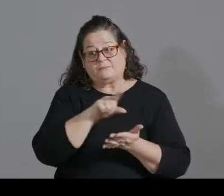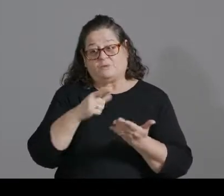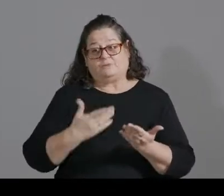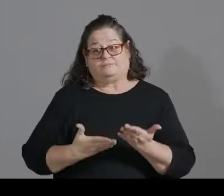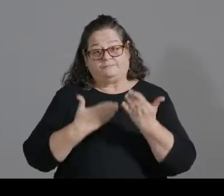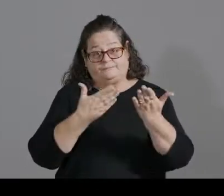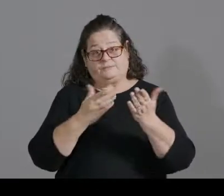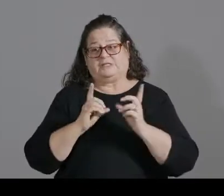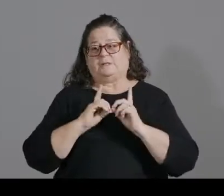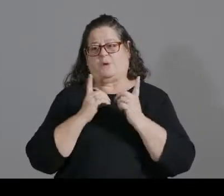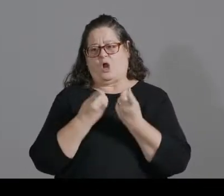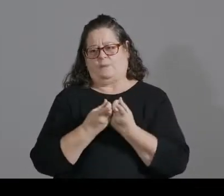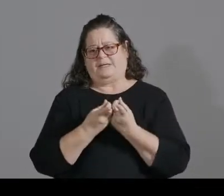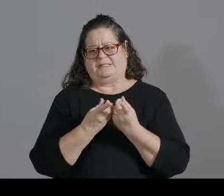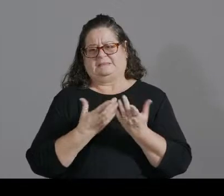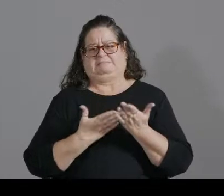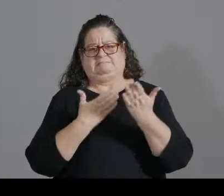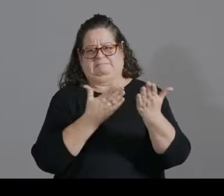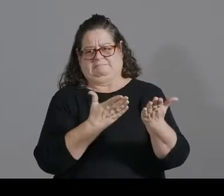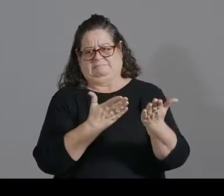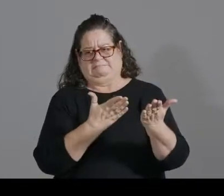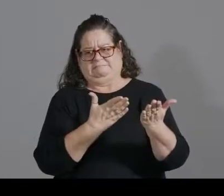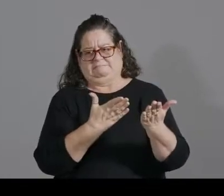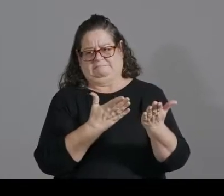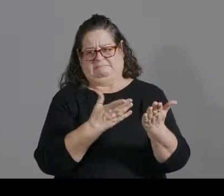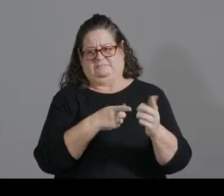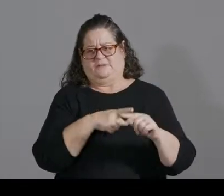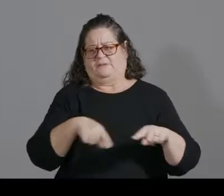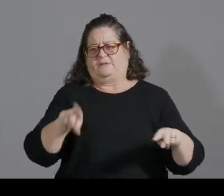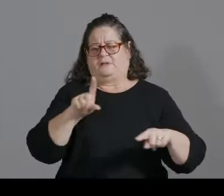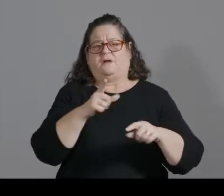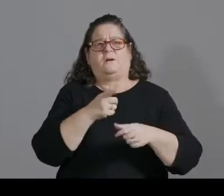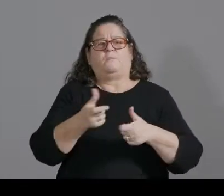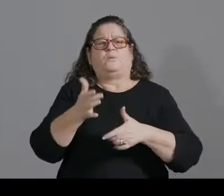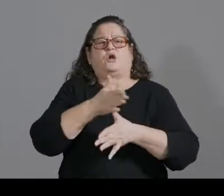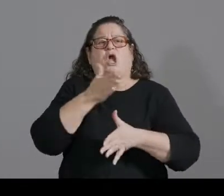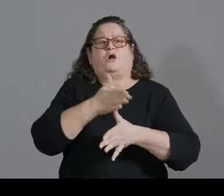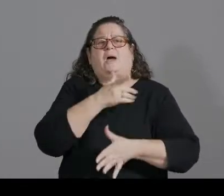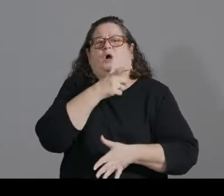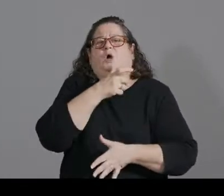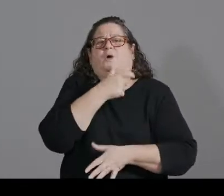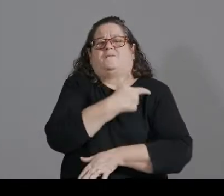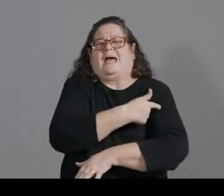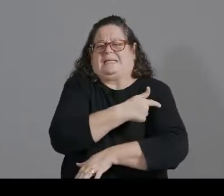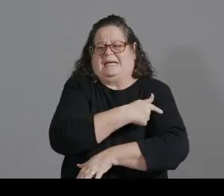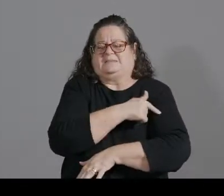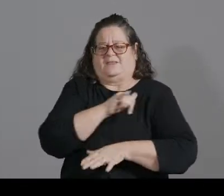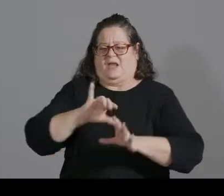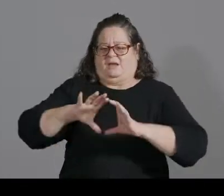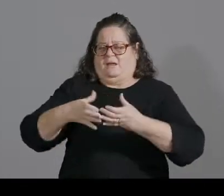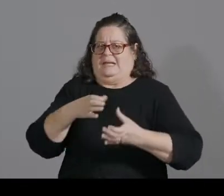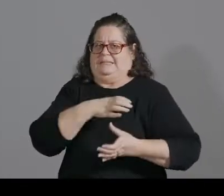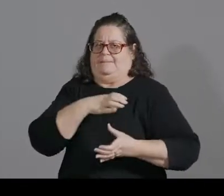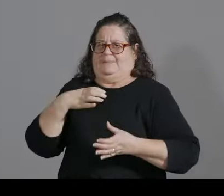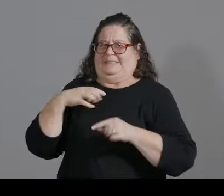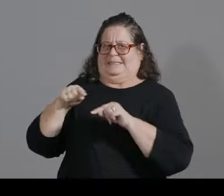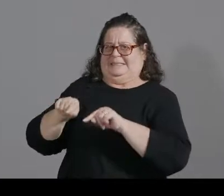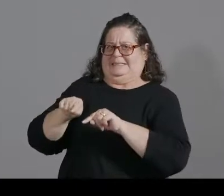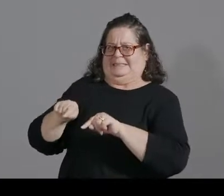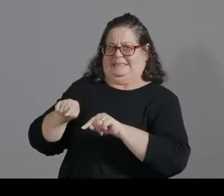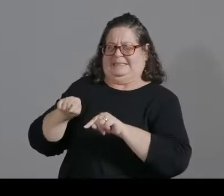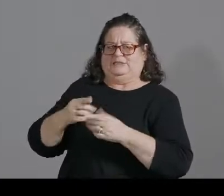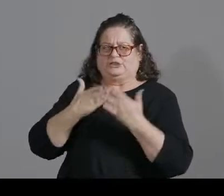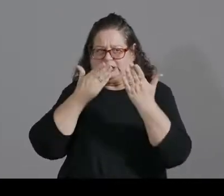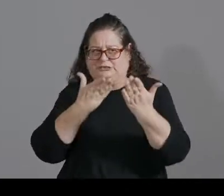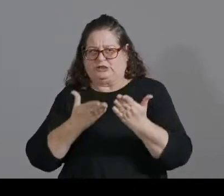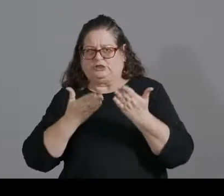Vaccine and Antiviral Prioritization Advisory Committee, and that's intended to protect those that are most at